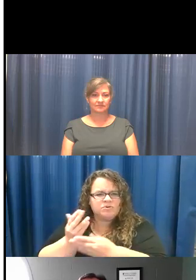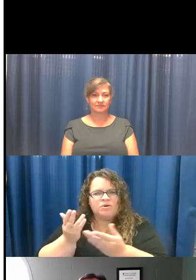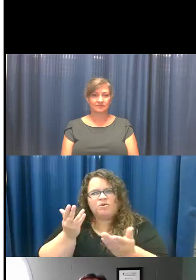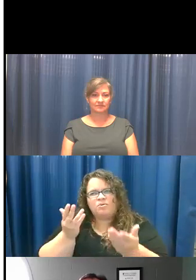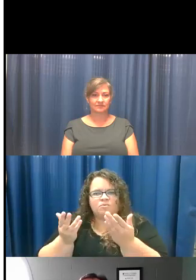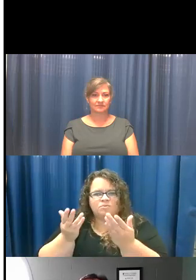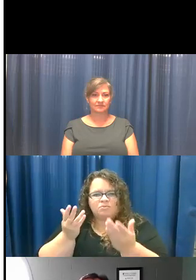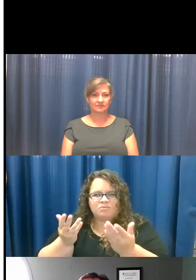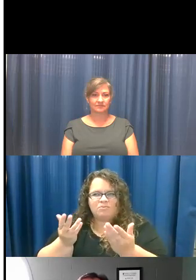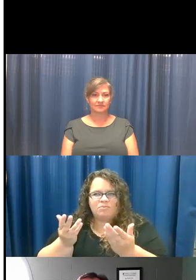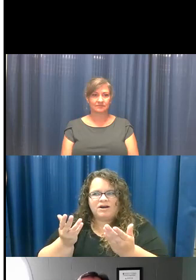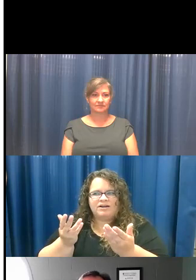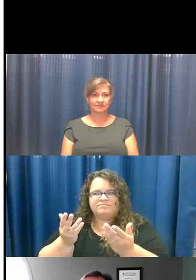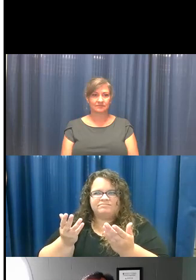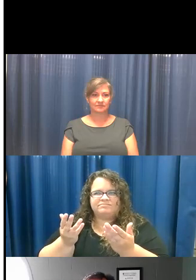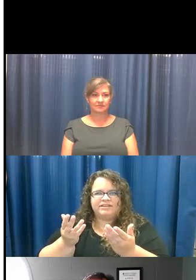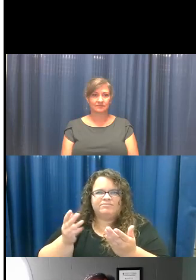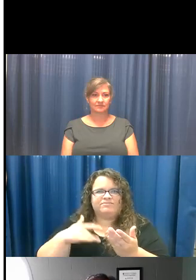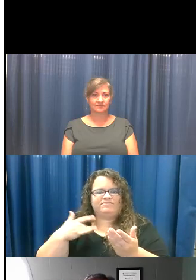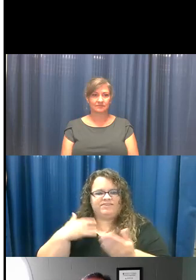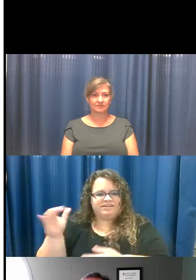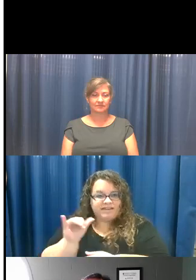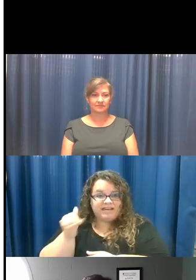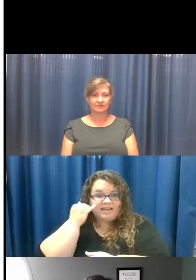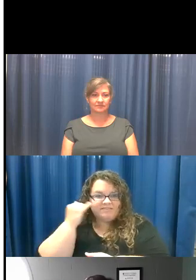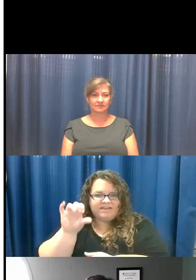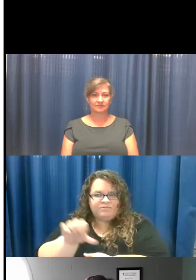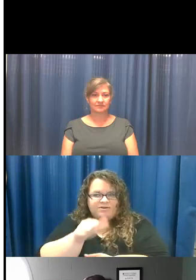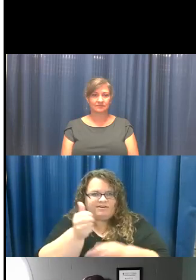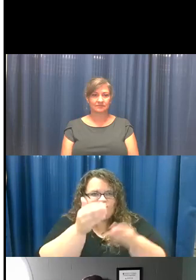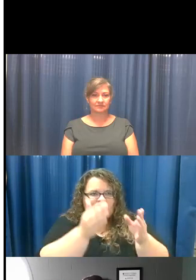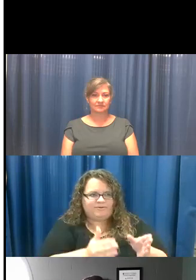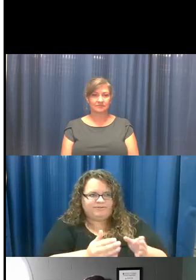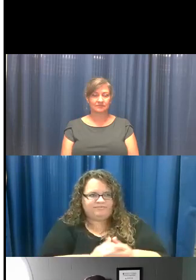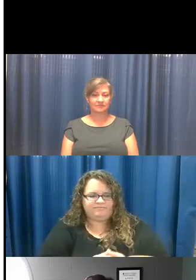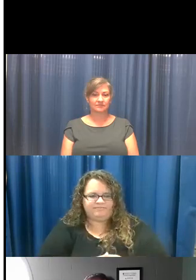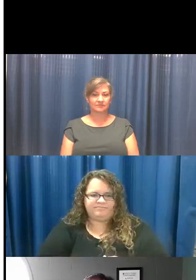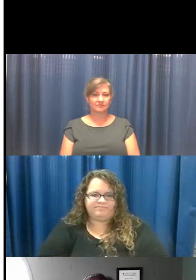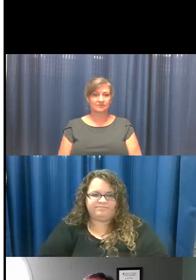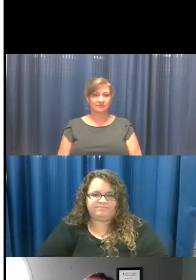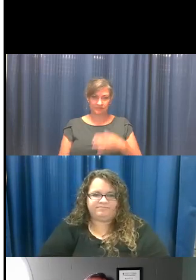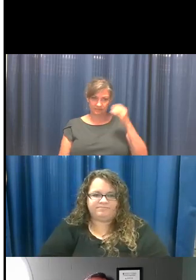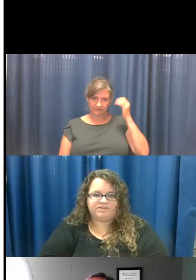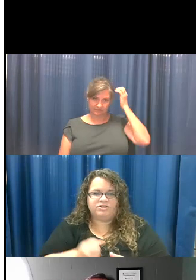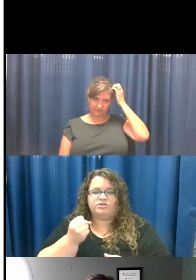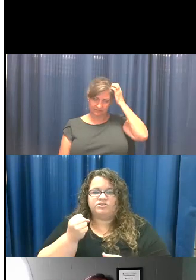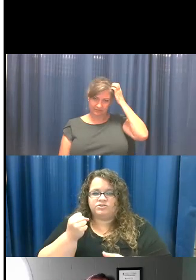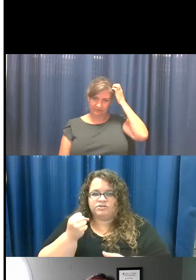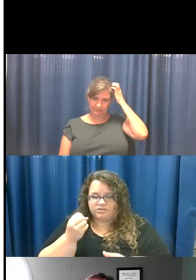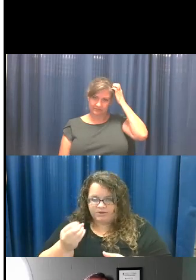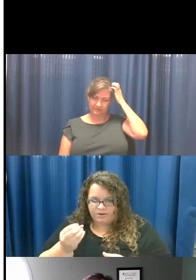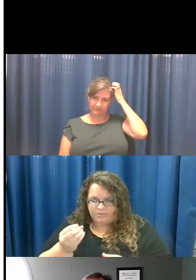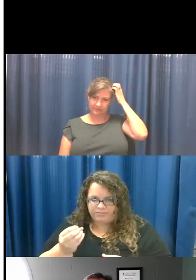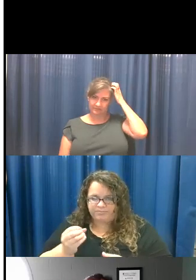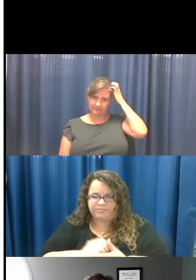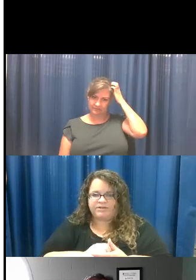person's shoes. And so the first Empathy Project production focuses